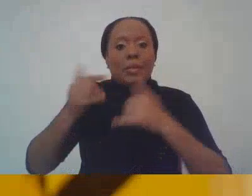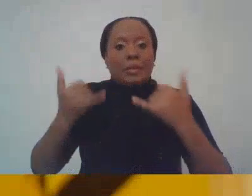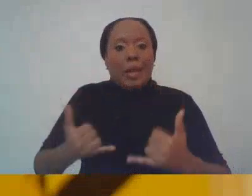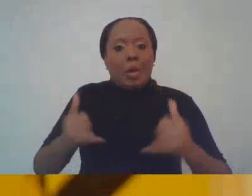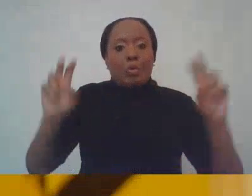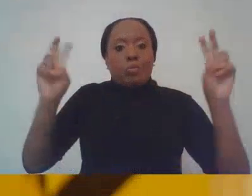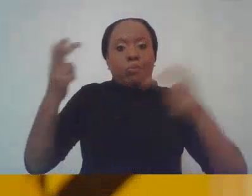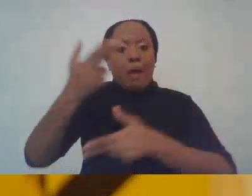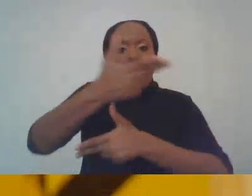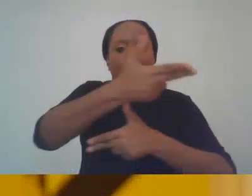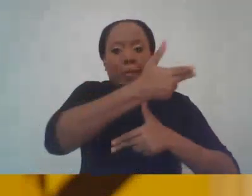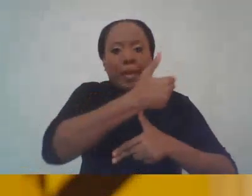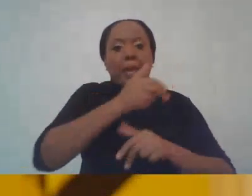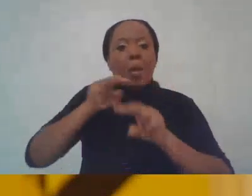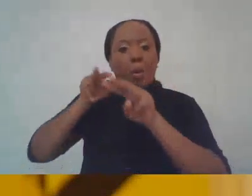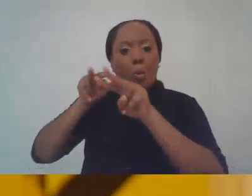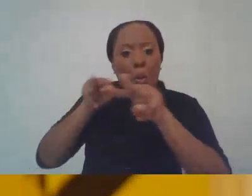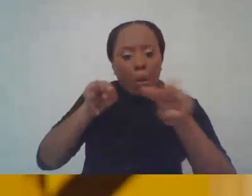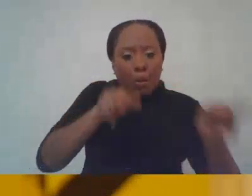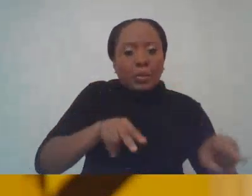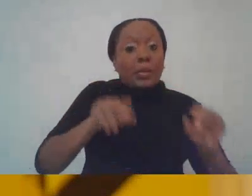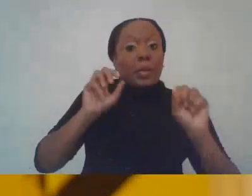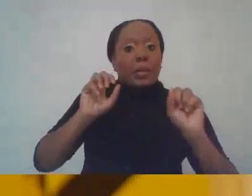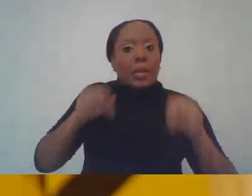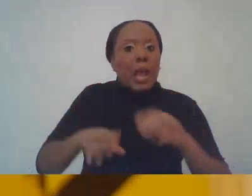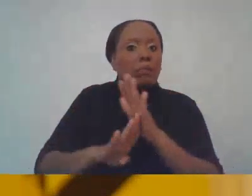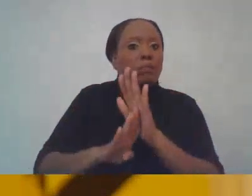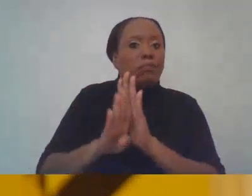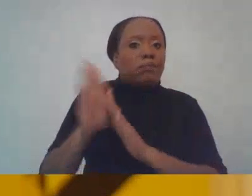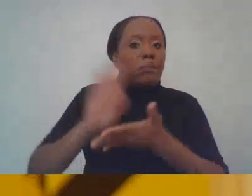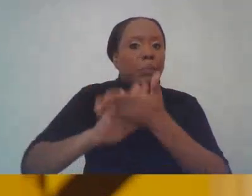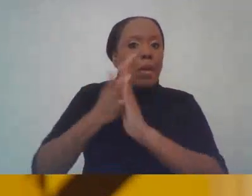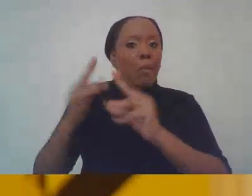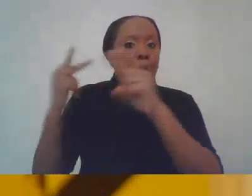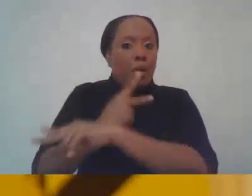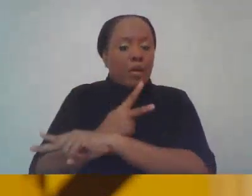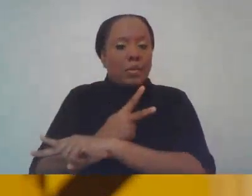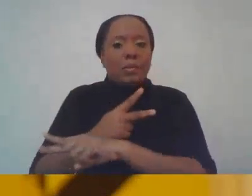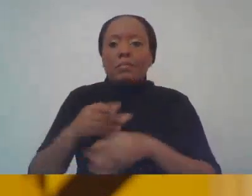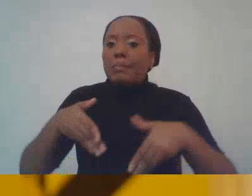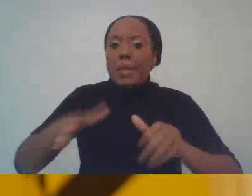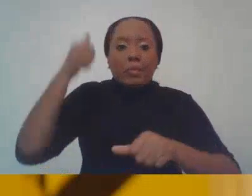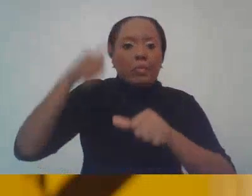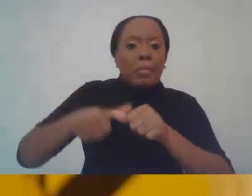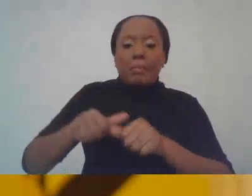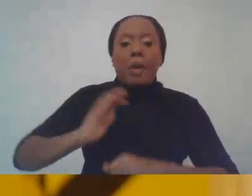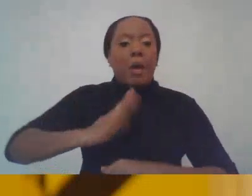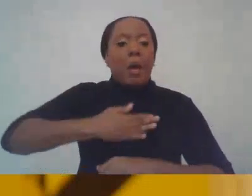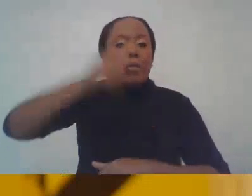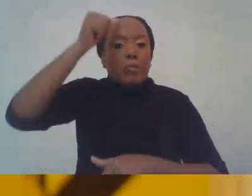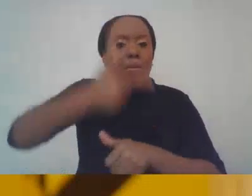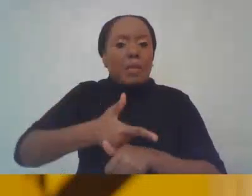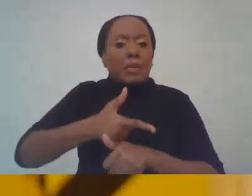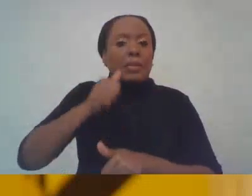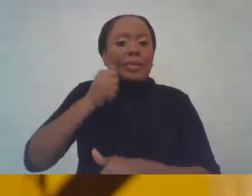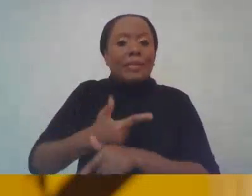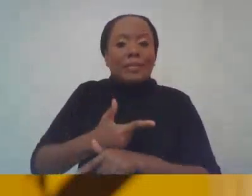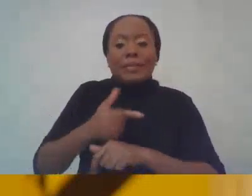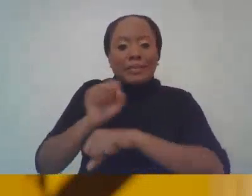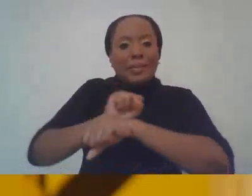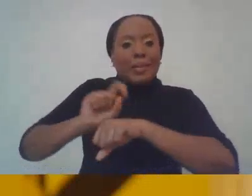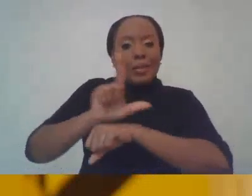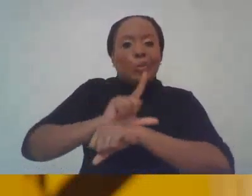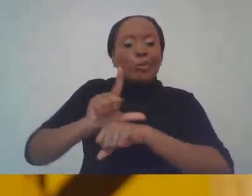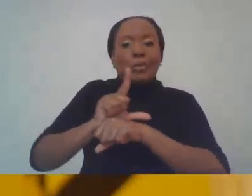that these systems have the potential to develop further. As we ride out this system, let us keep our brothers in St. Lucia and all of the other islands that may be